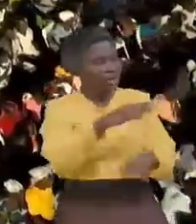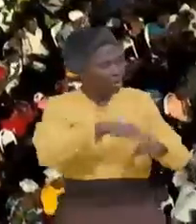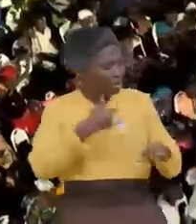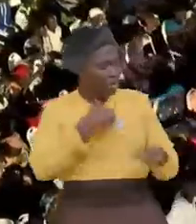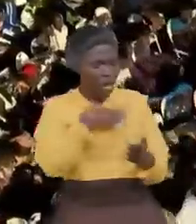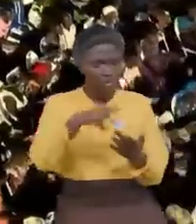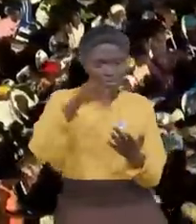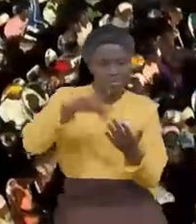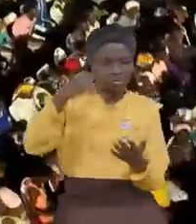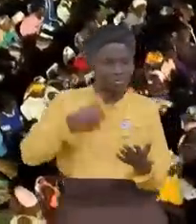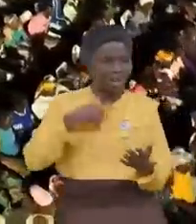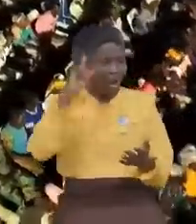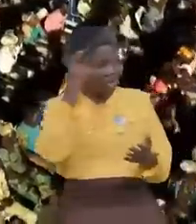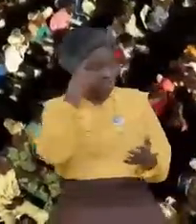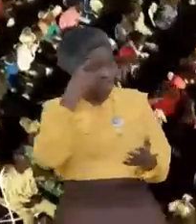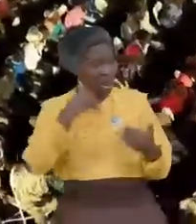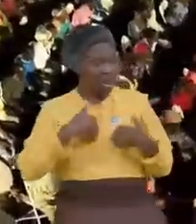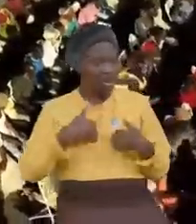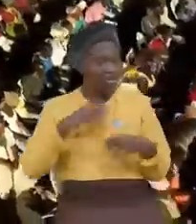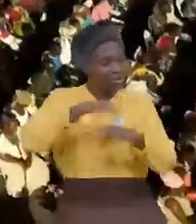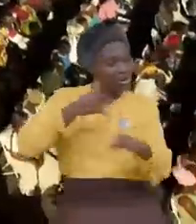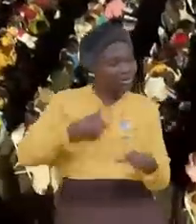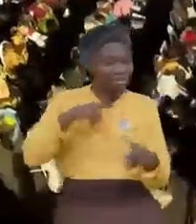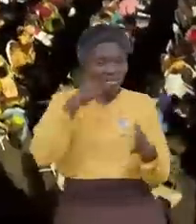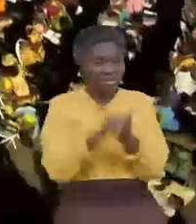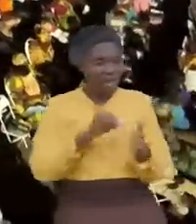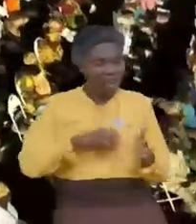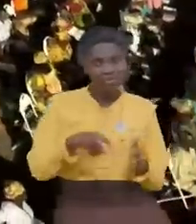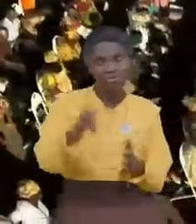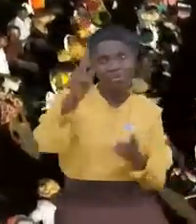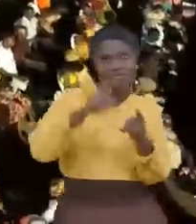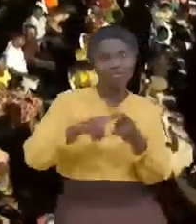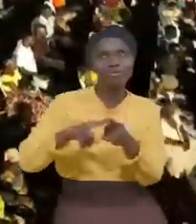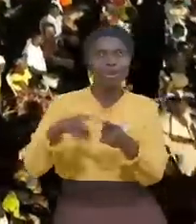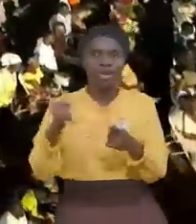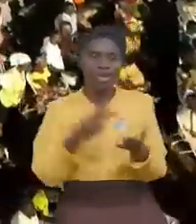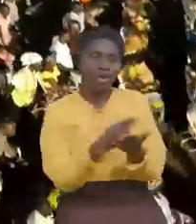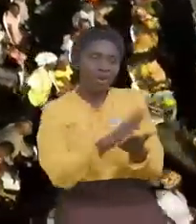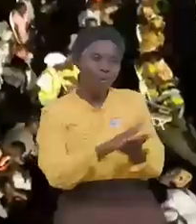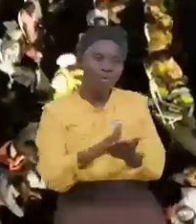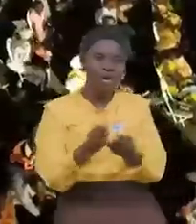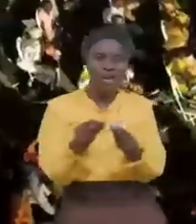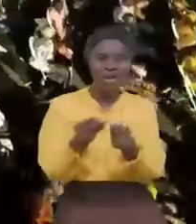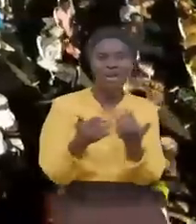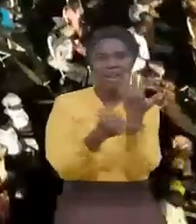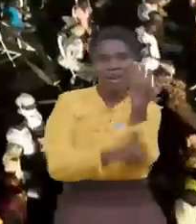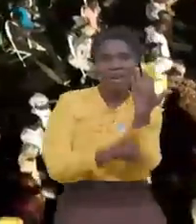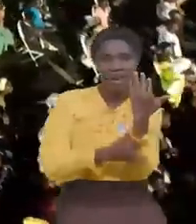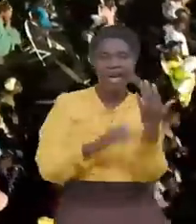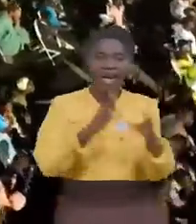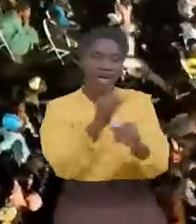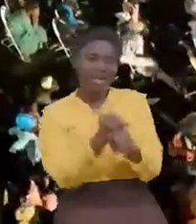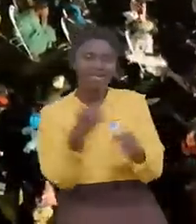know, the government has bought the ticket. I should go to the Holy Land and I have the plane ticket. That was the best day of